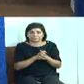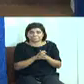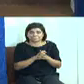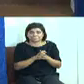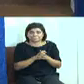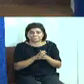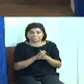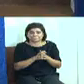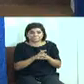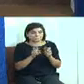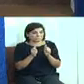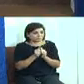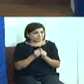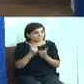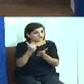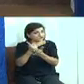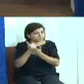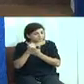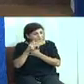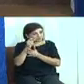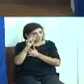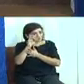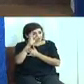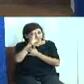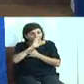With the help of God, I will.